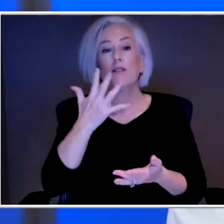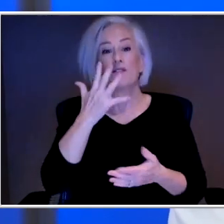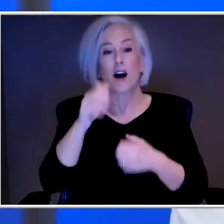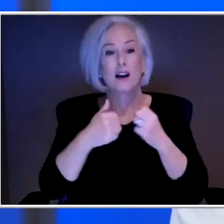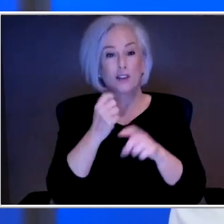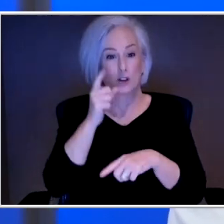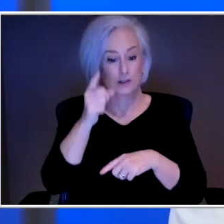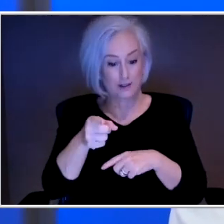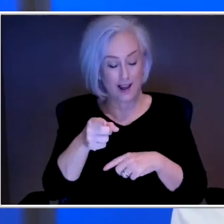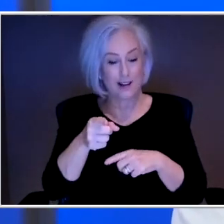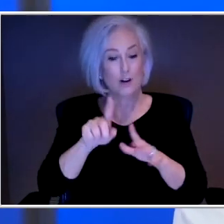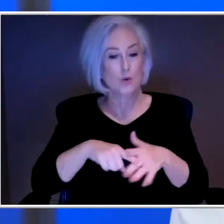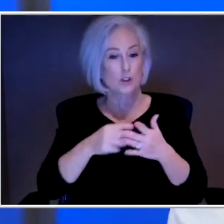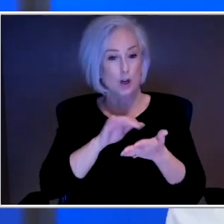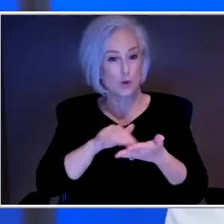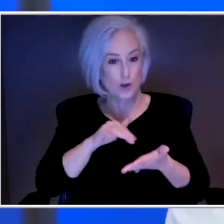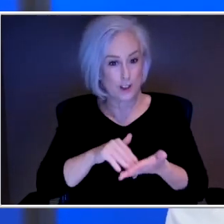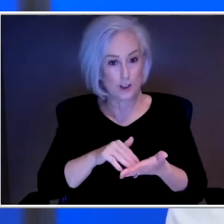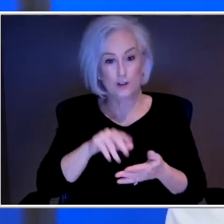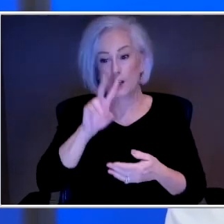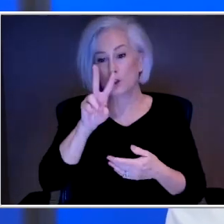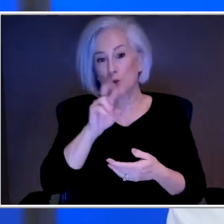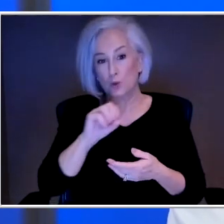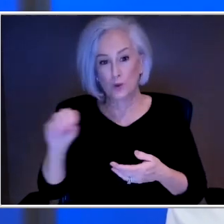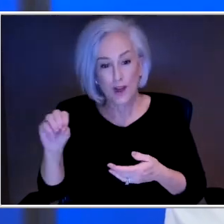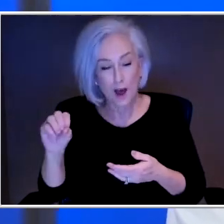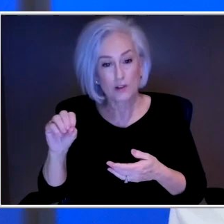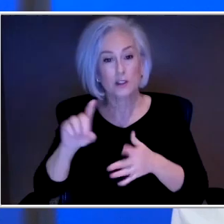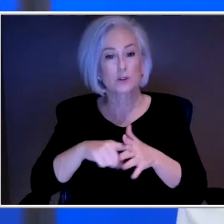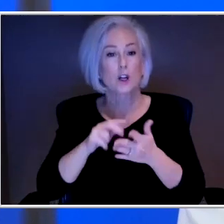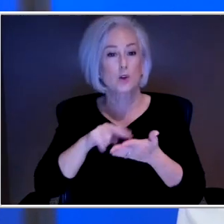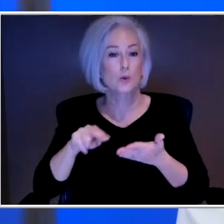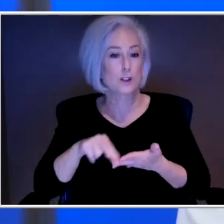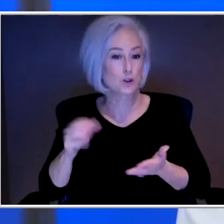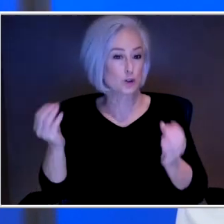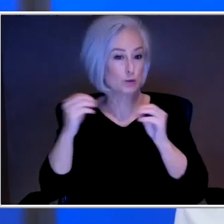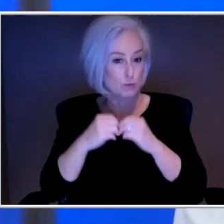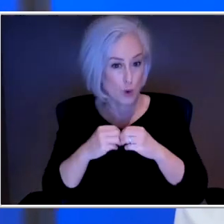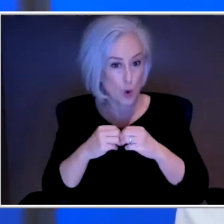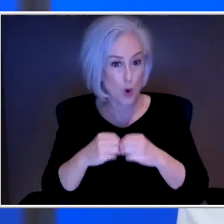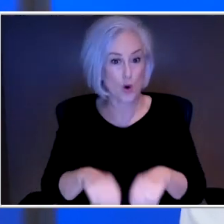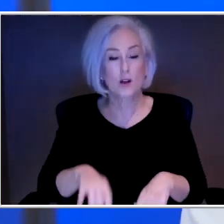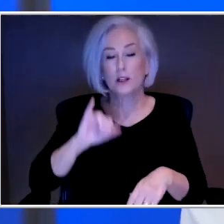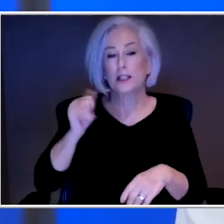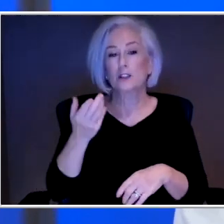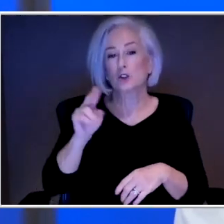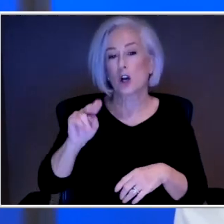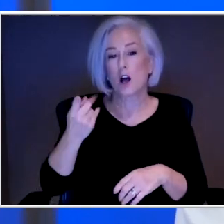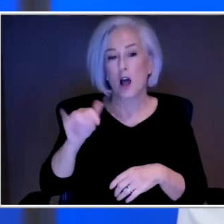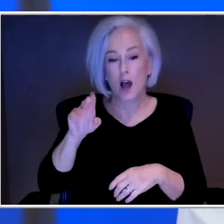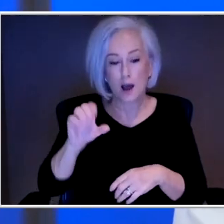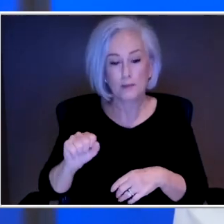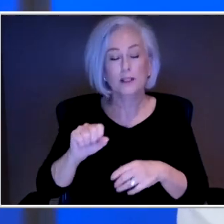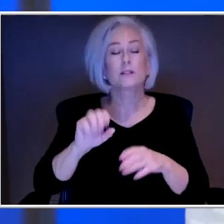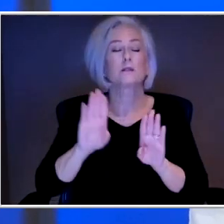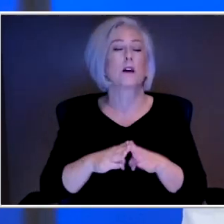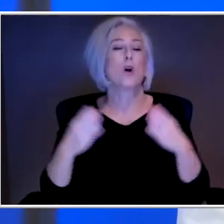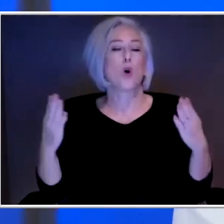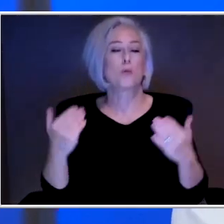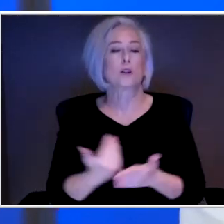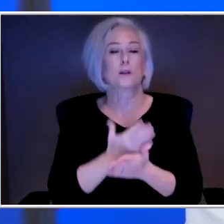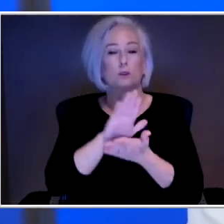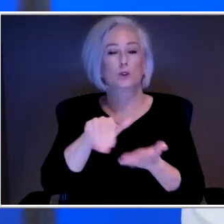where we started to look into things like ketamine, and then Johns Hopkins opened up a psychedelic center in 2005, 2006 and started to look at psilocybin or magic